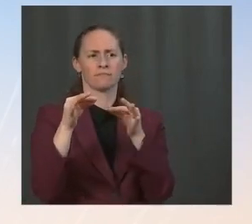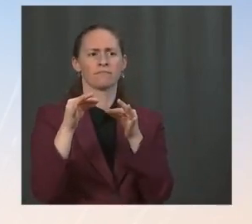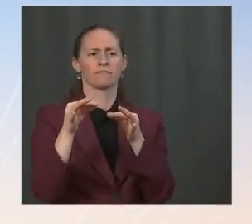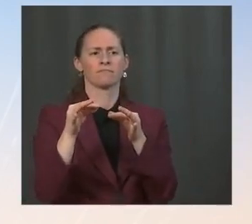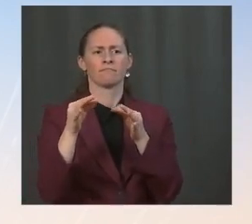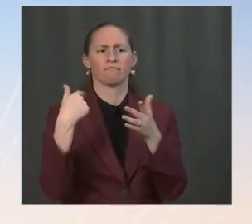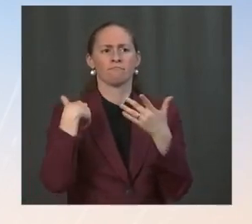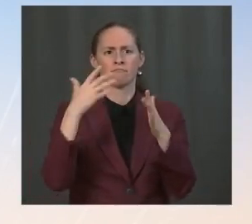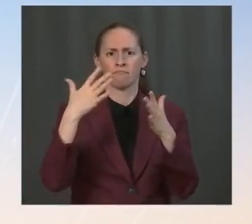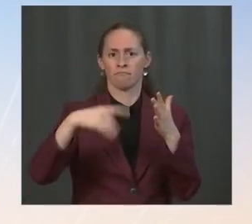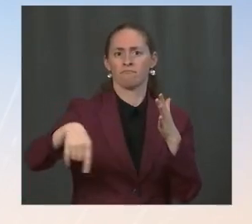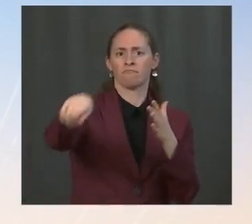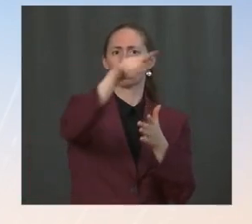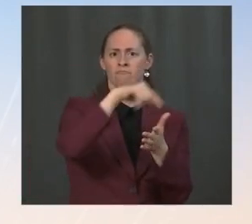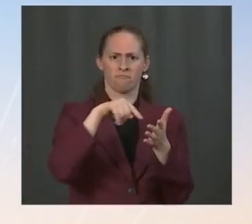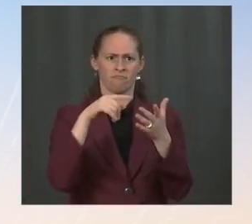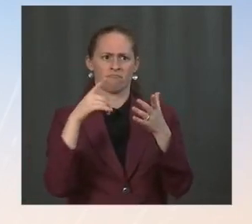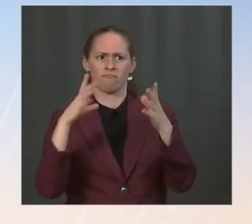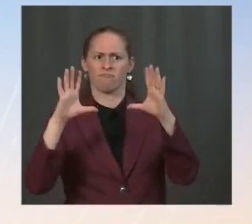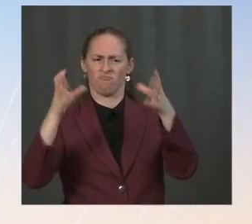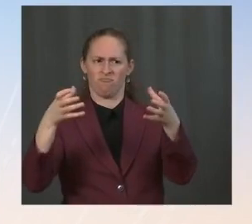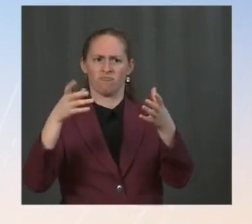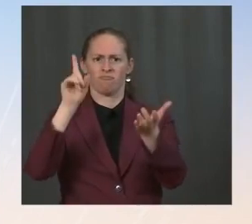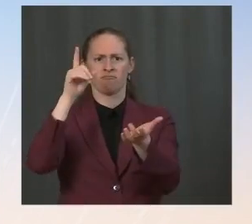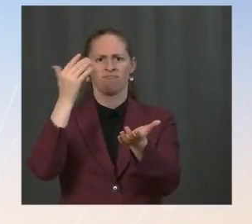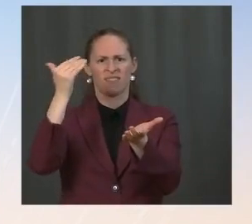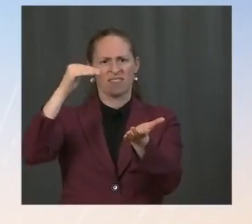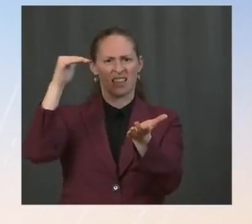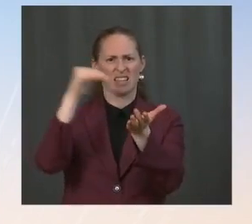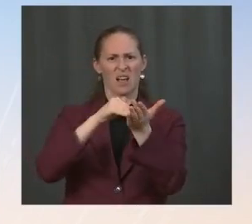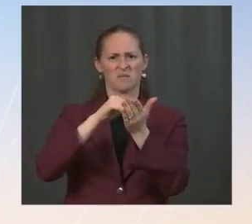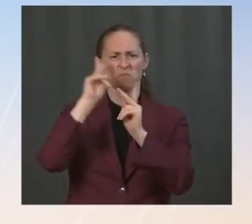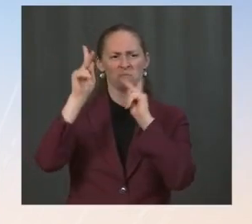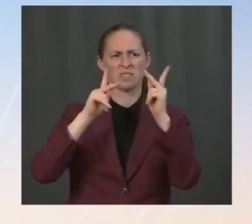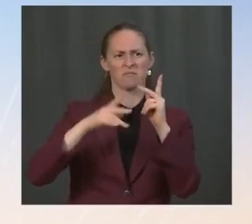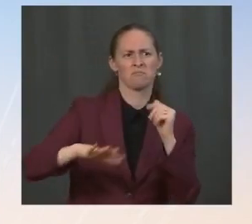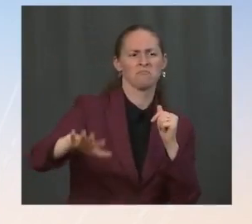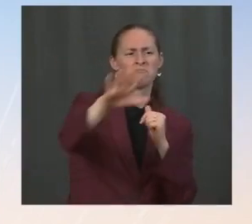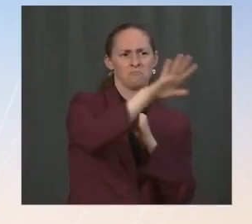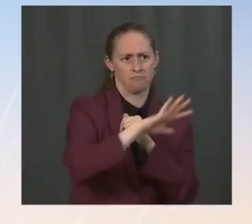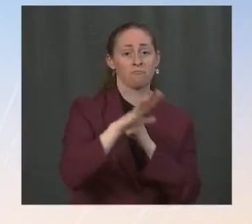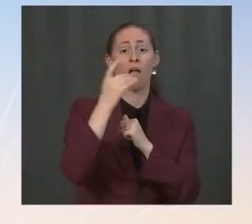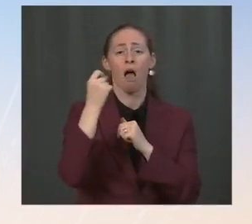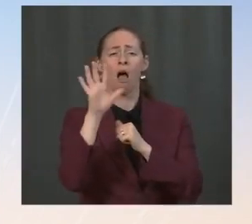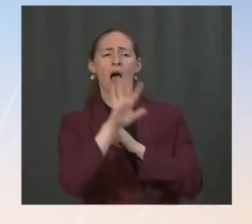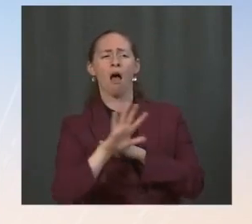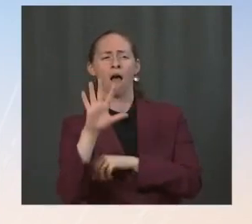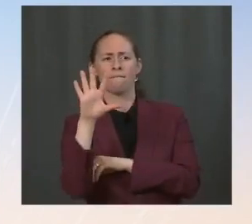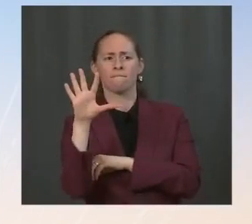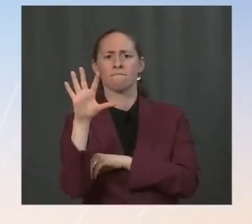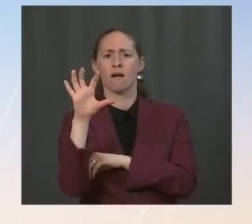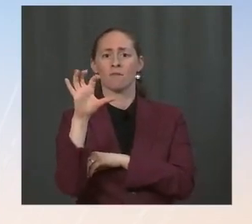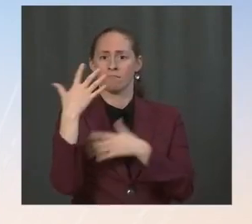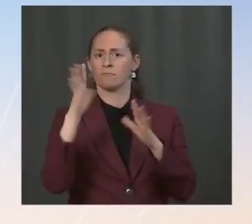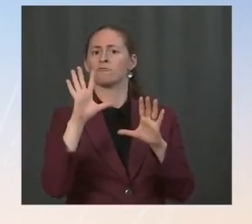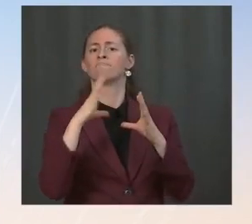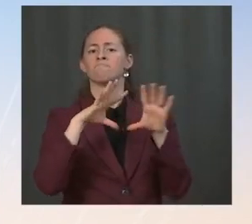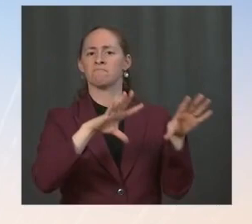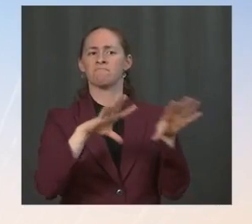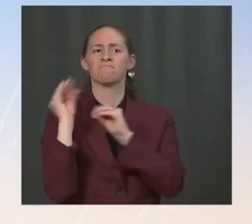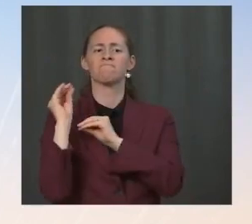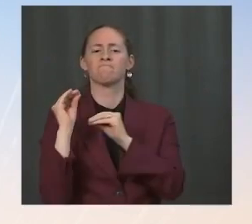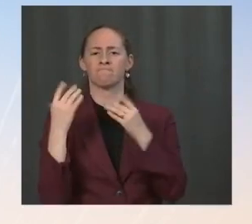yesterday, roughly 500 have been evacuated. And so we're talking about roughly an additional